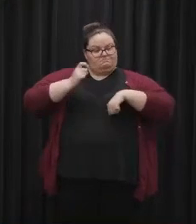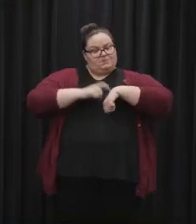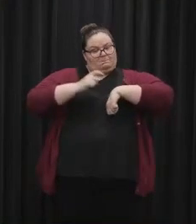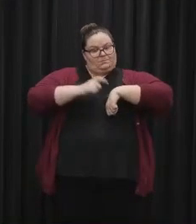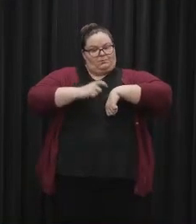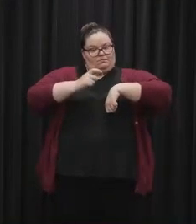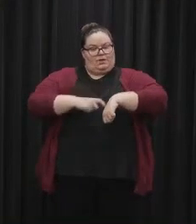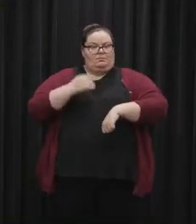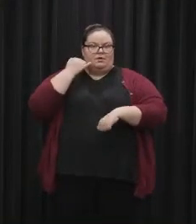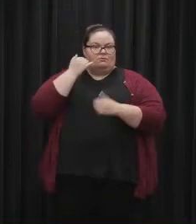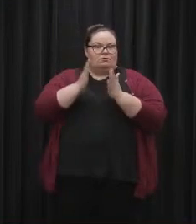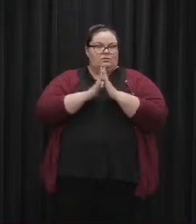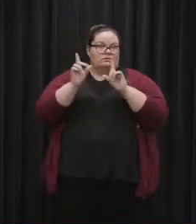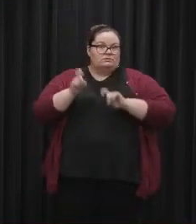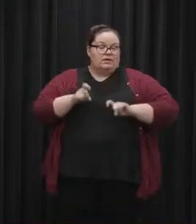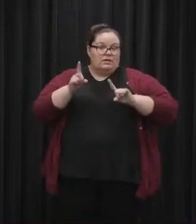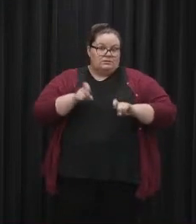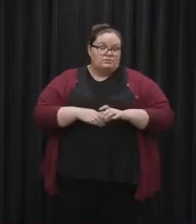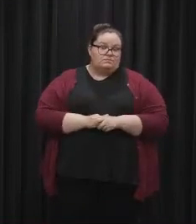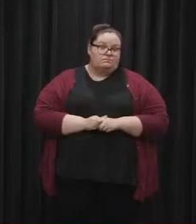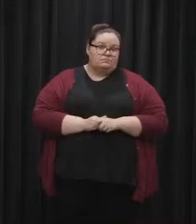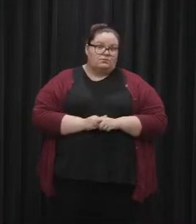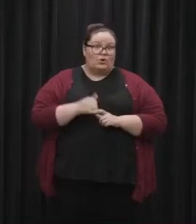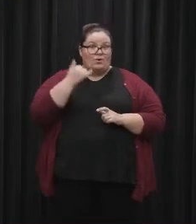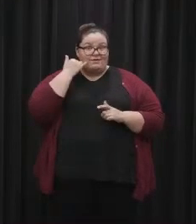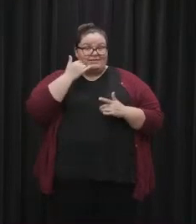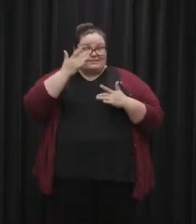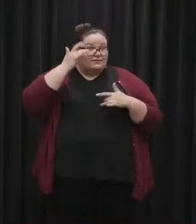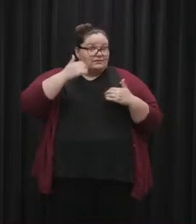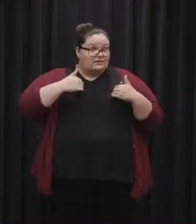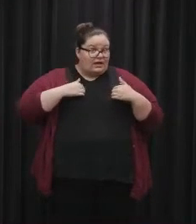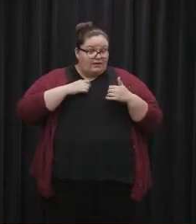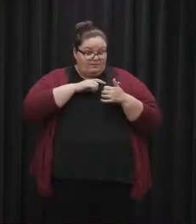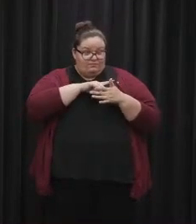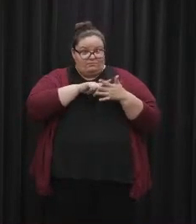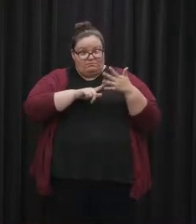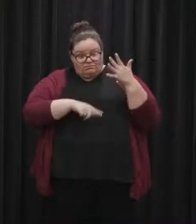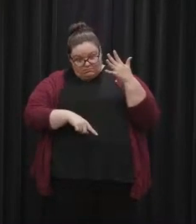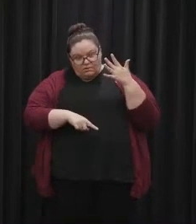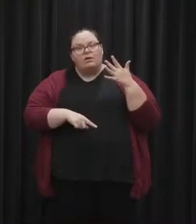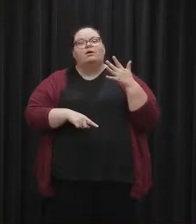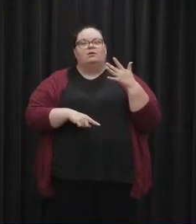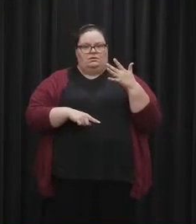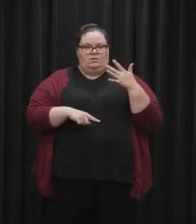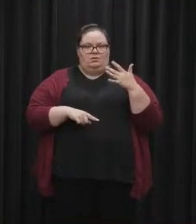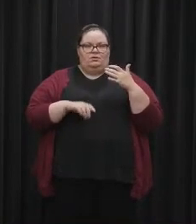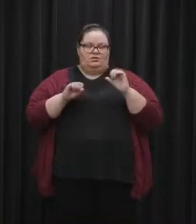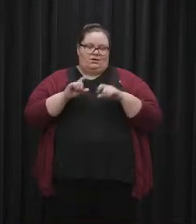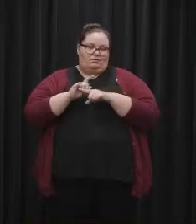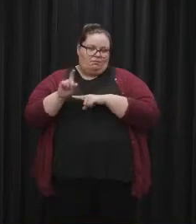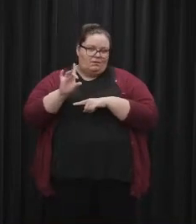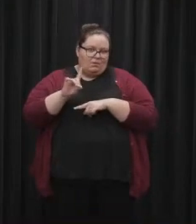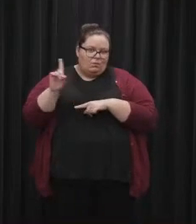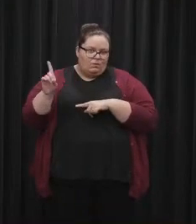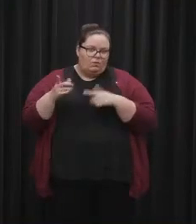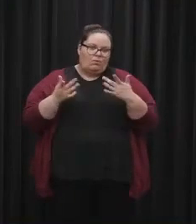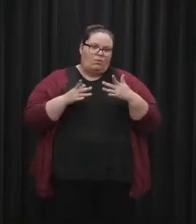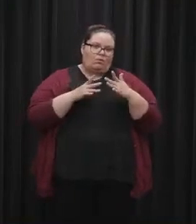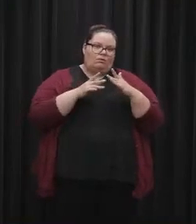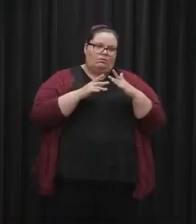manner. So people who have symptoms can get tested, just call 811 or go online and fill out the online assessment